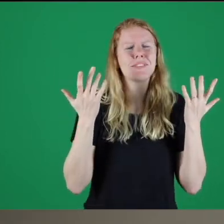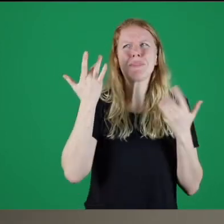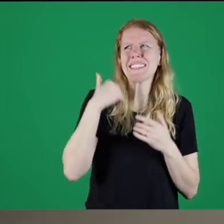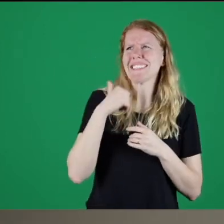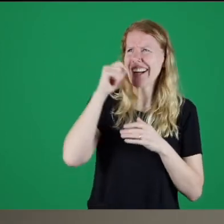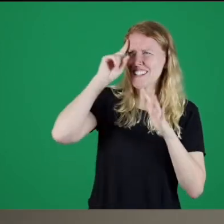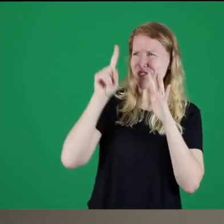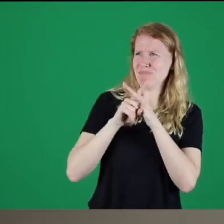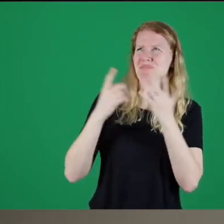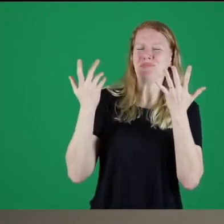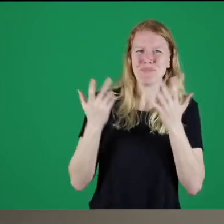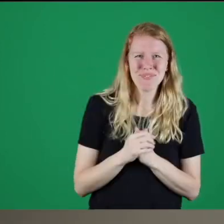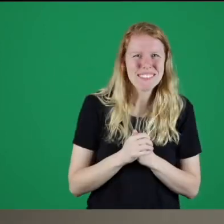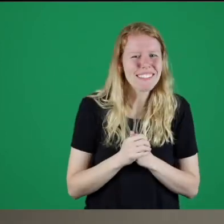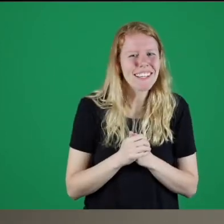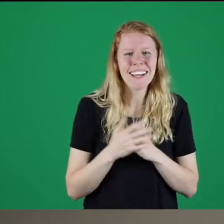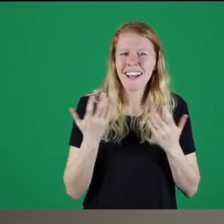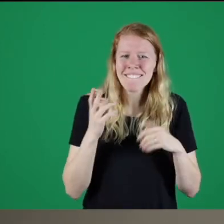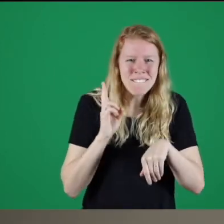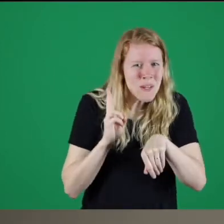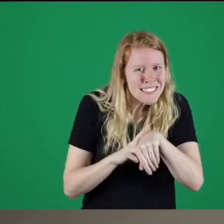Why did I not think of this at first?